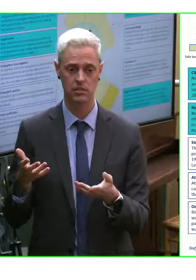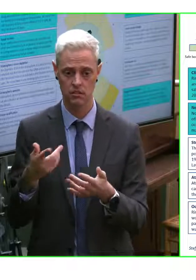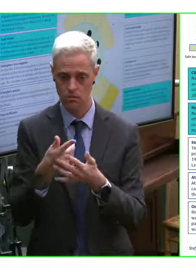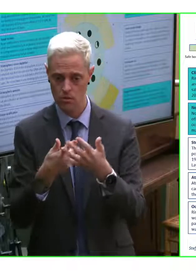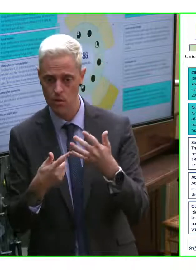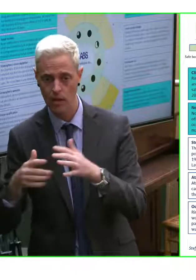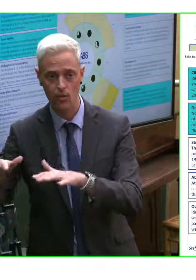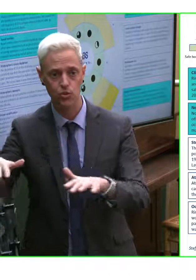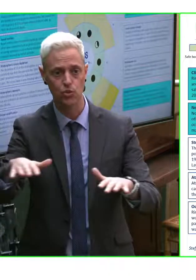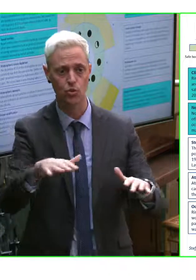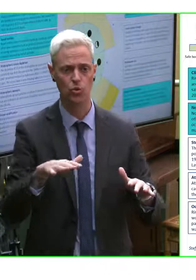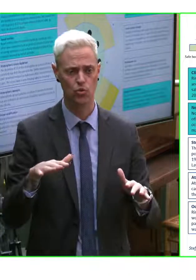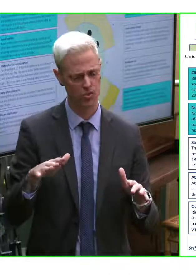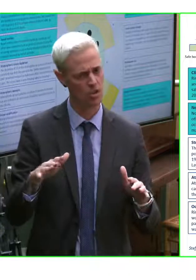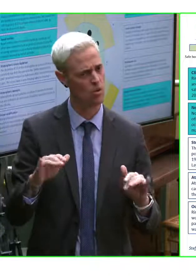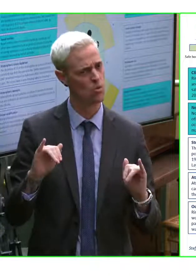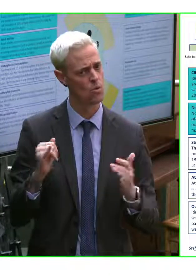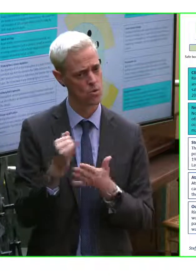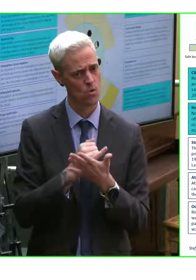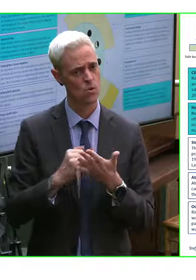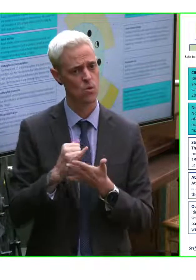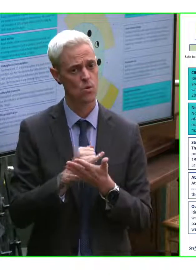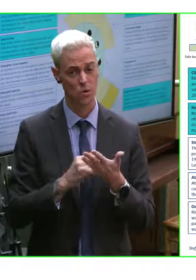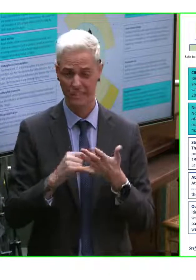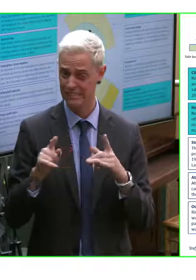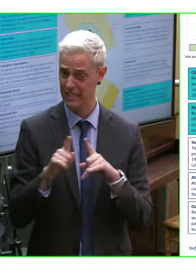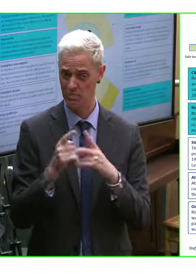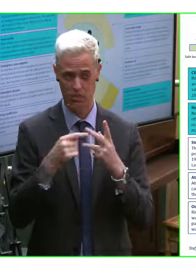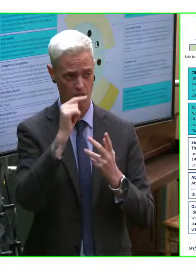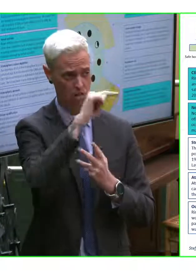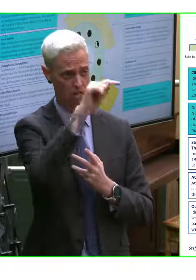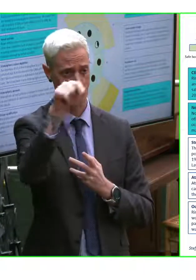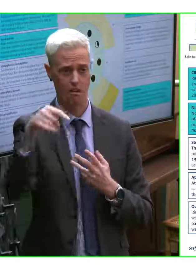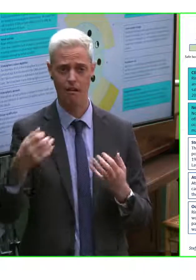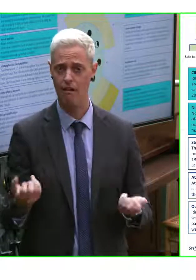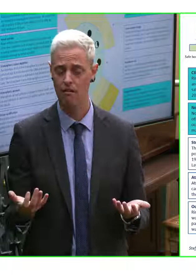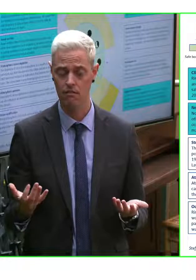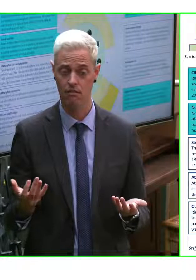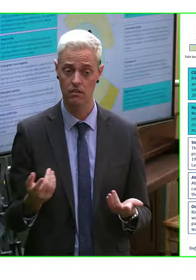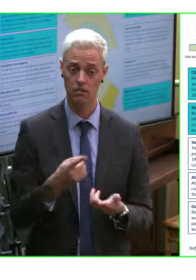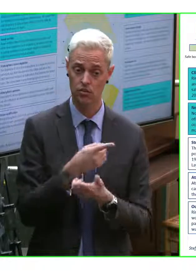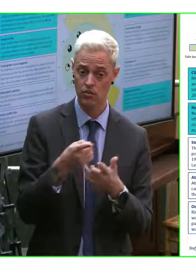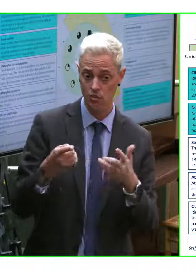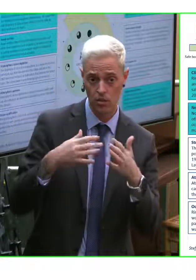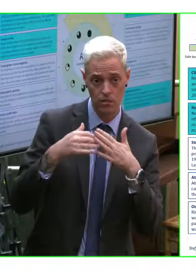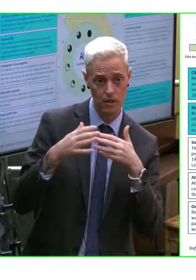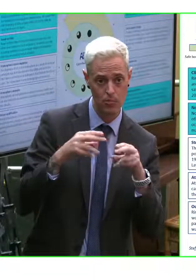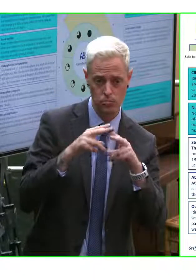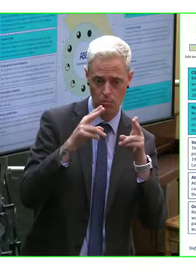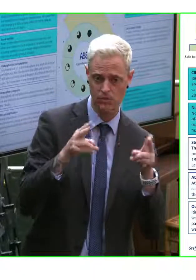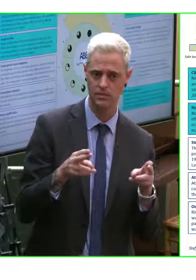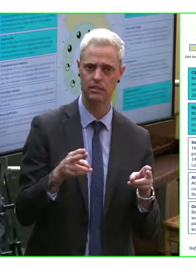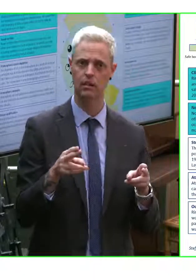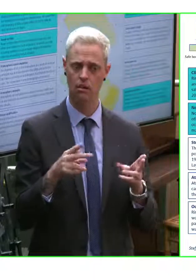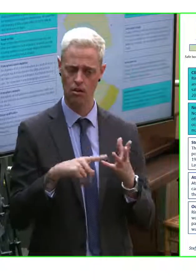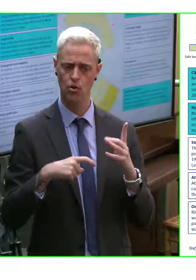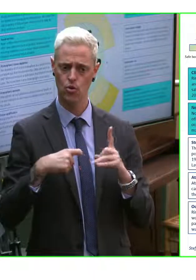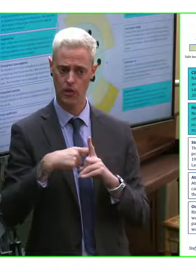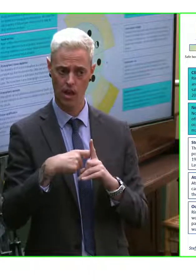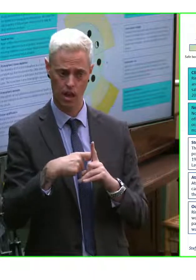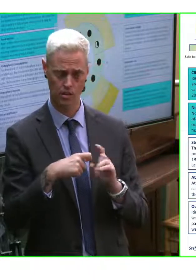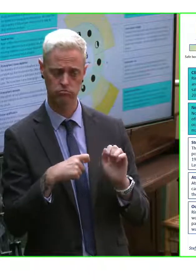around the shorelines. Massive opportunity. And this is the same everywhere. If you're planning to build property in many parts of the UK